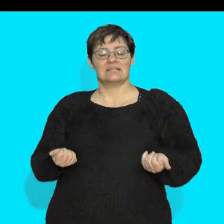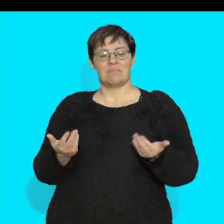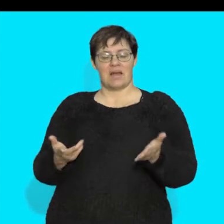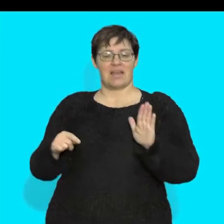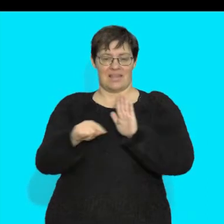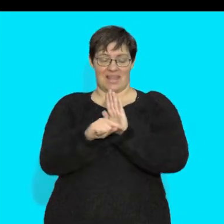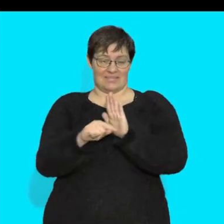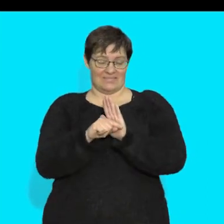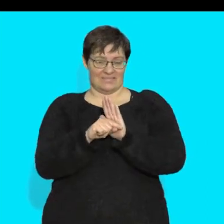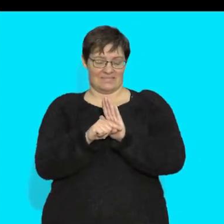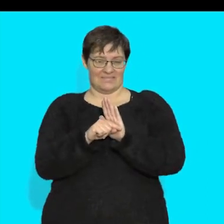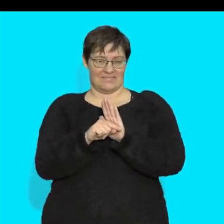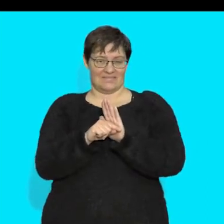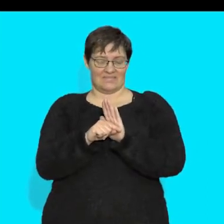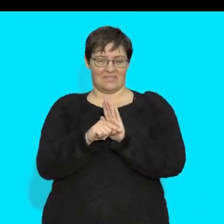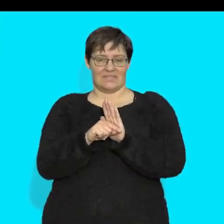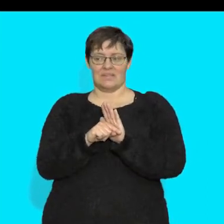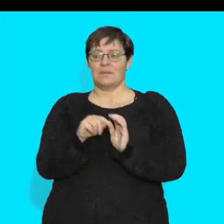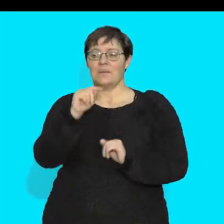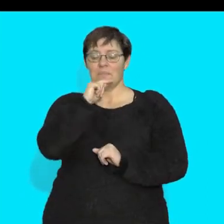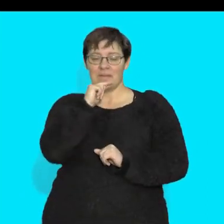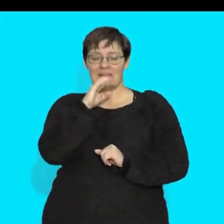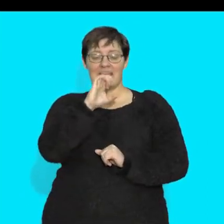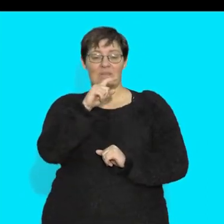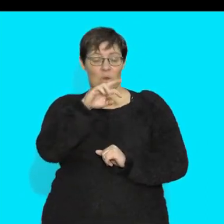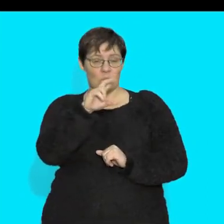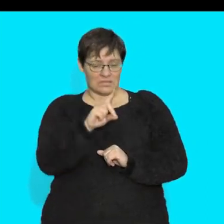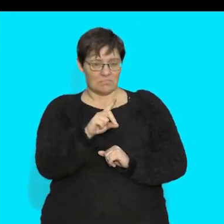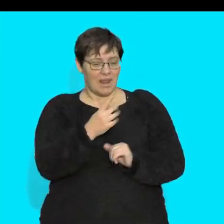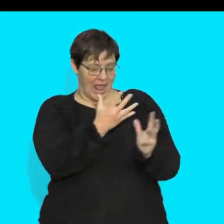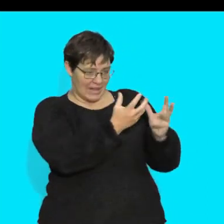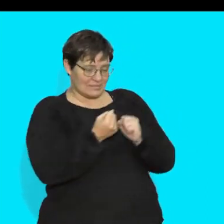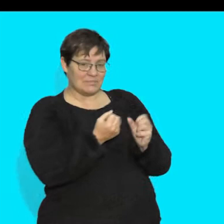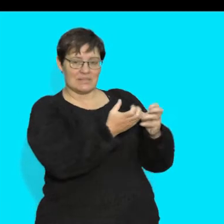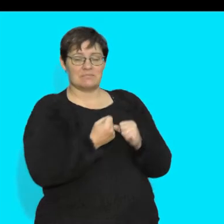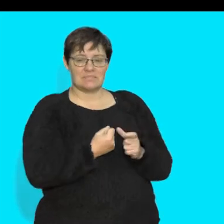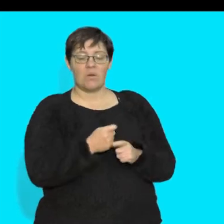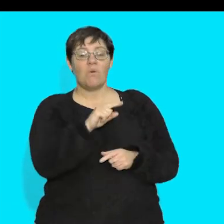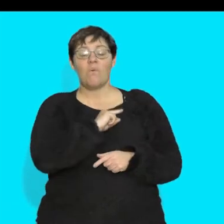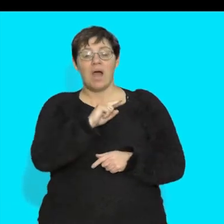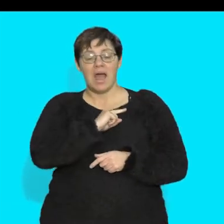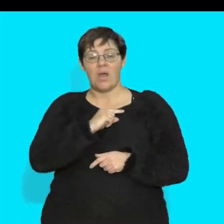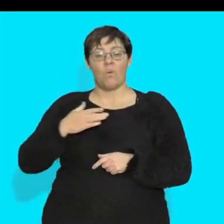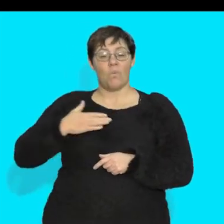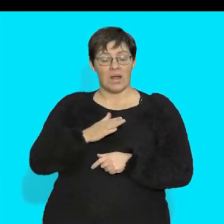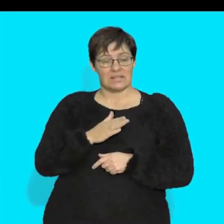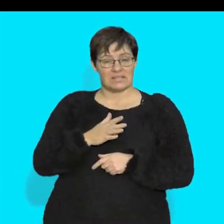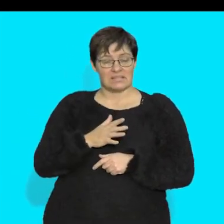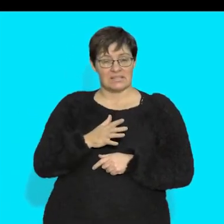supply of electrons that's going to drive the cathodic reaction. And because we're